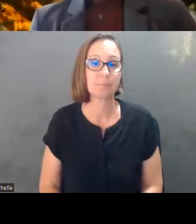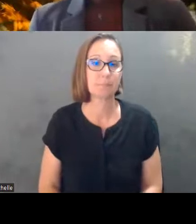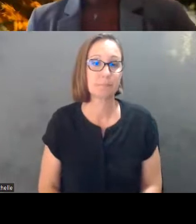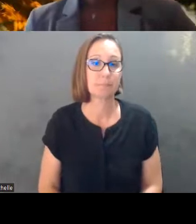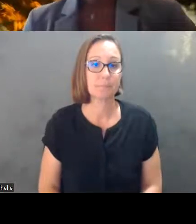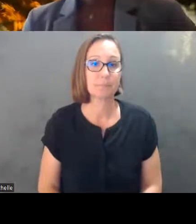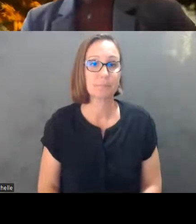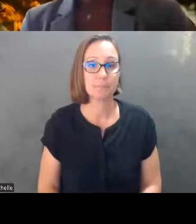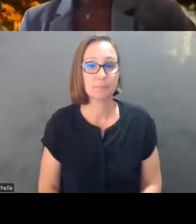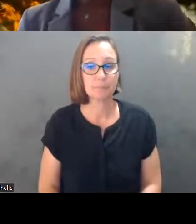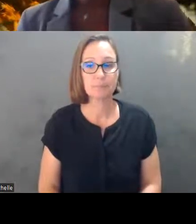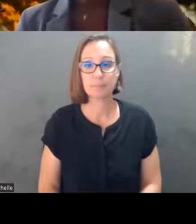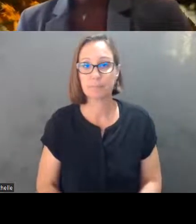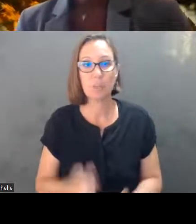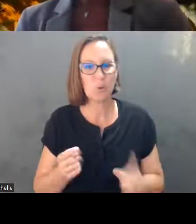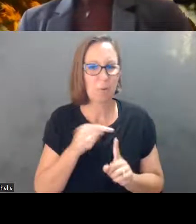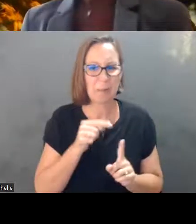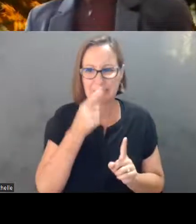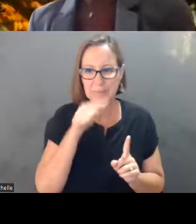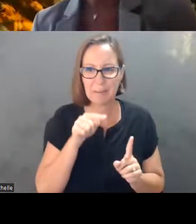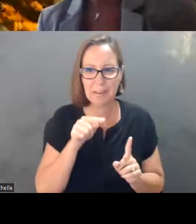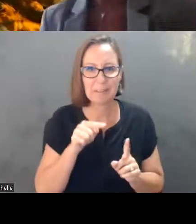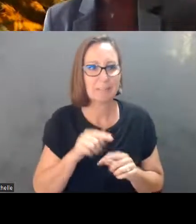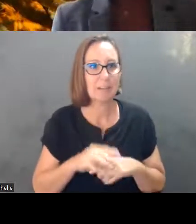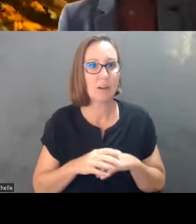And, oh, sorry, go back one more. Thank you.